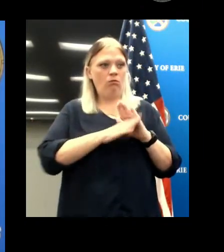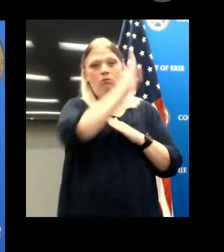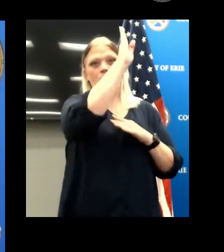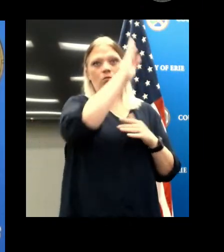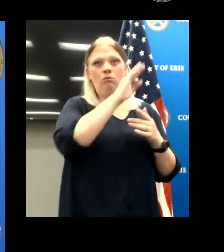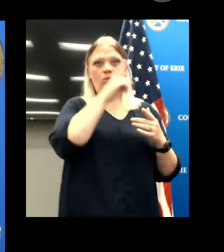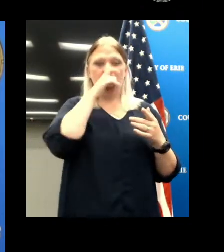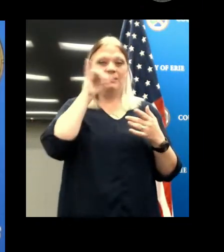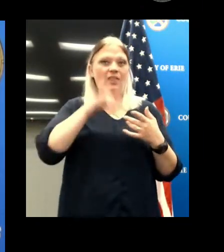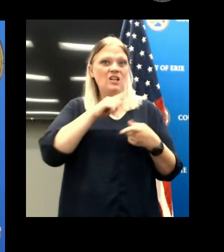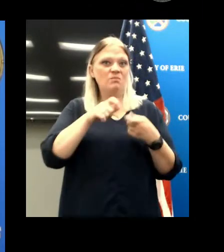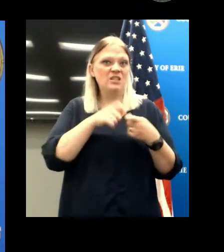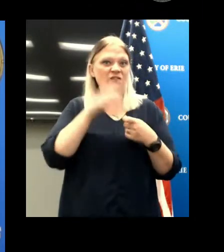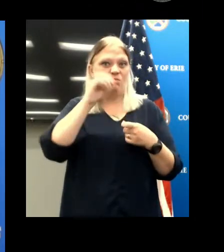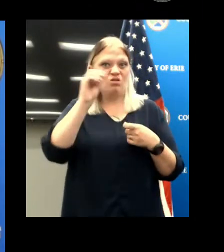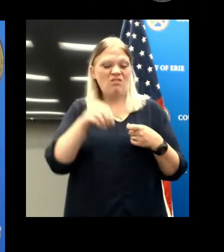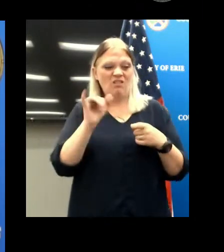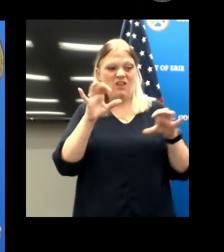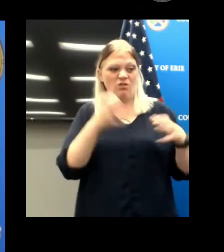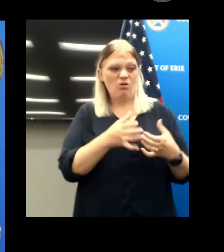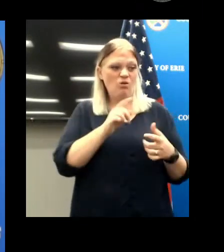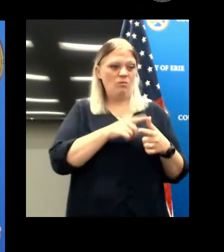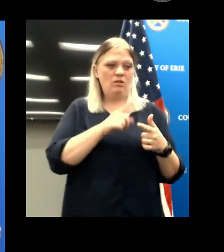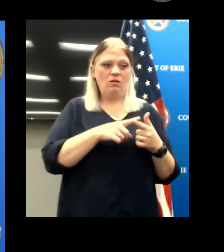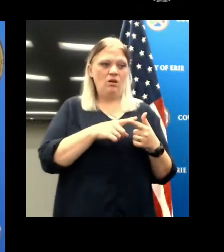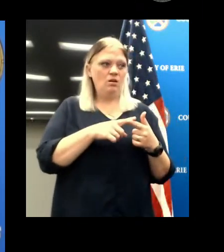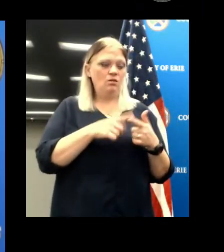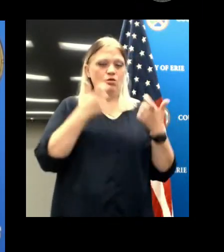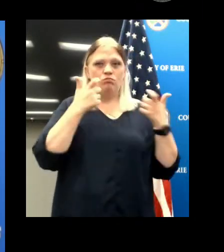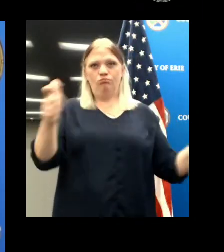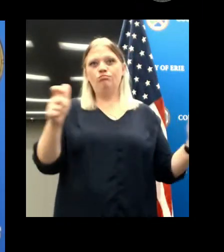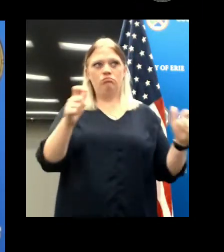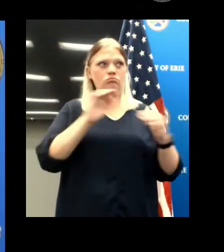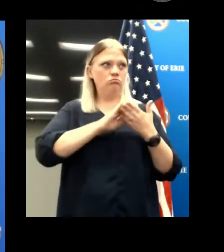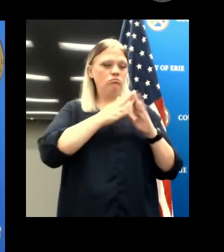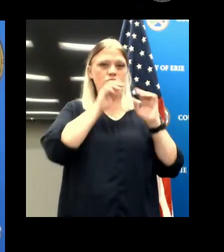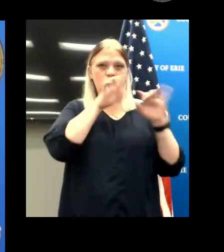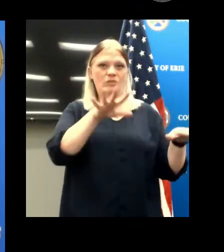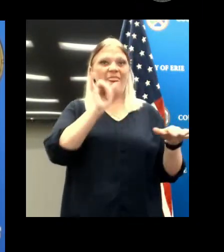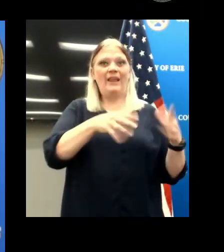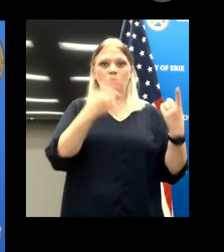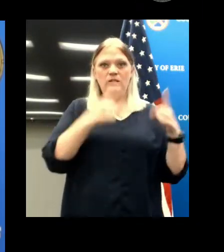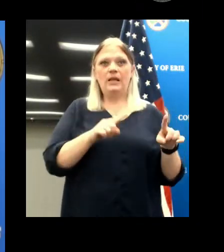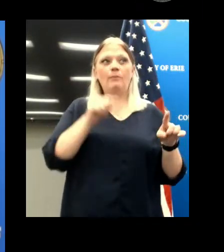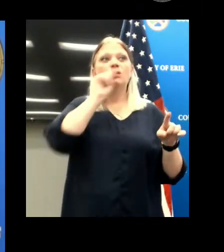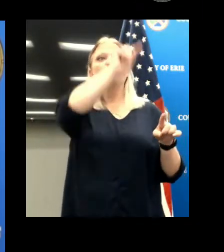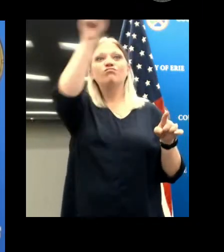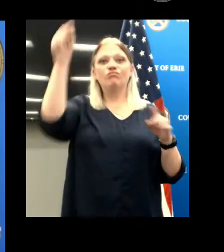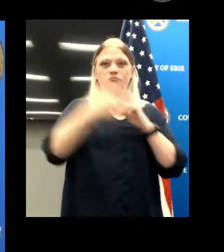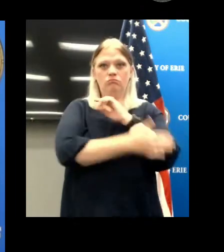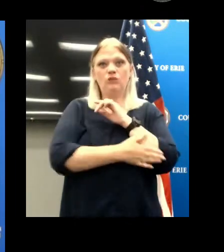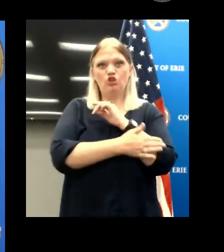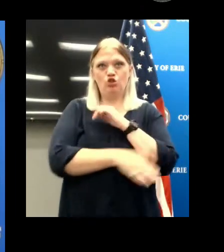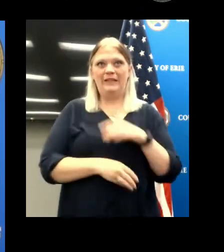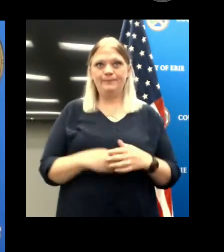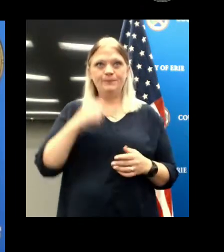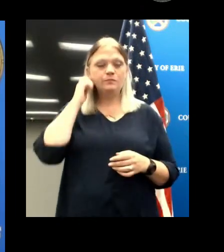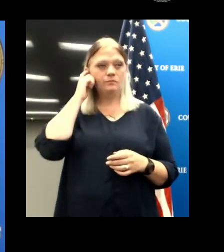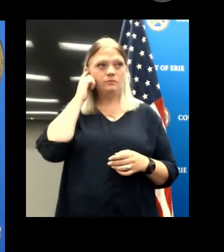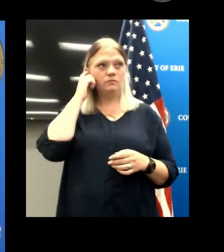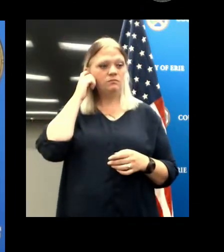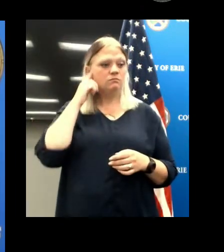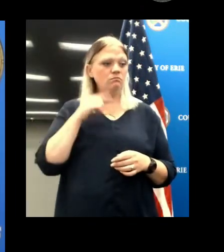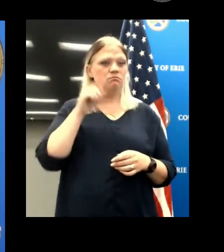certain percentage of the population where you just have tremendous community spread. That's what's happened elsewhere in the country, is they had very